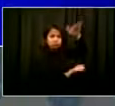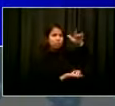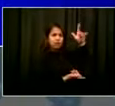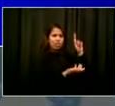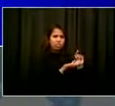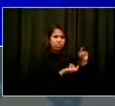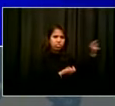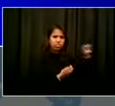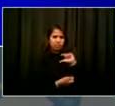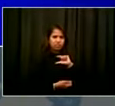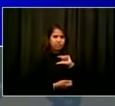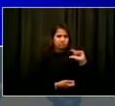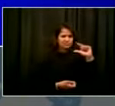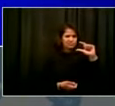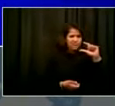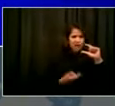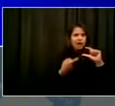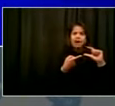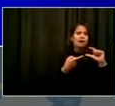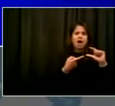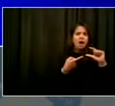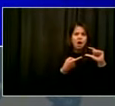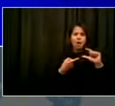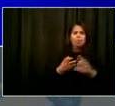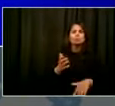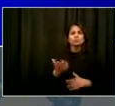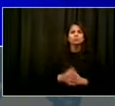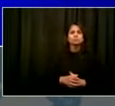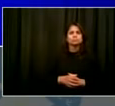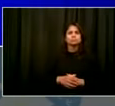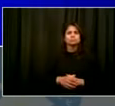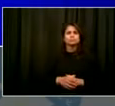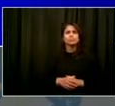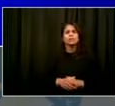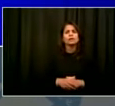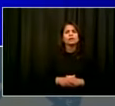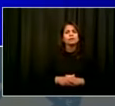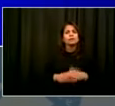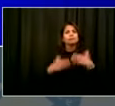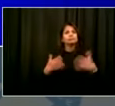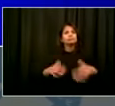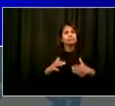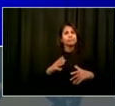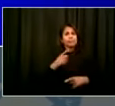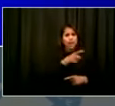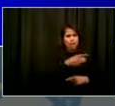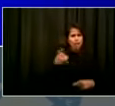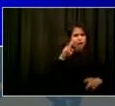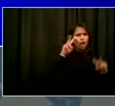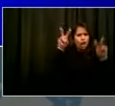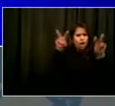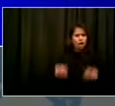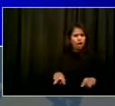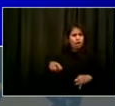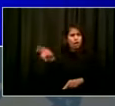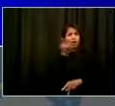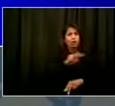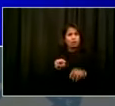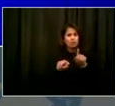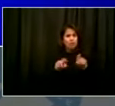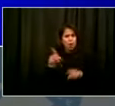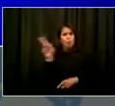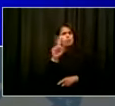improved the most, so I'll quickly go to that. And you can see the Bronx, Parchester, Queens, Laurelton, Brooklyn, Prospect,